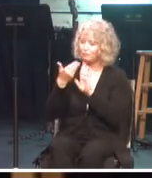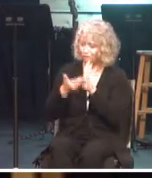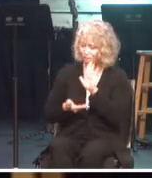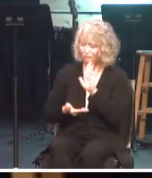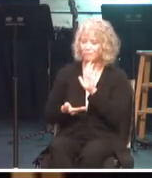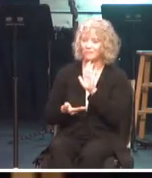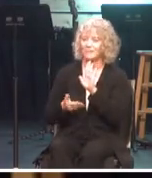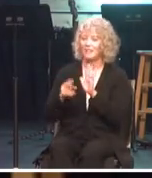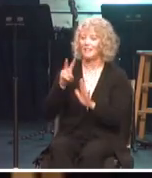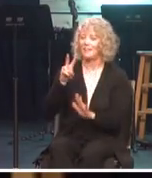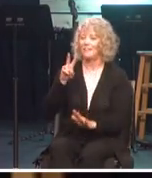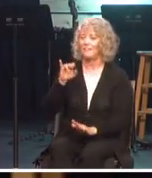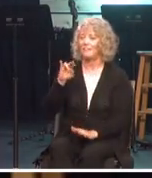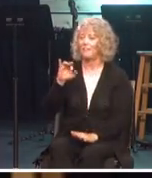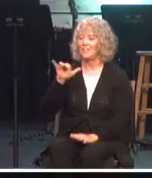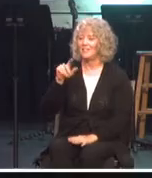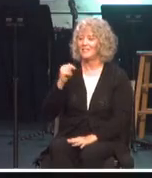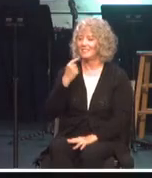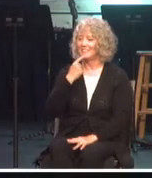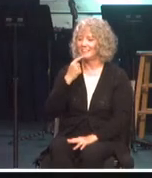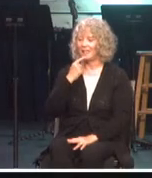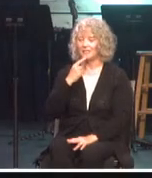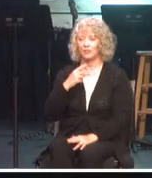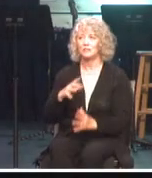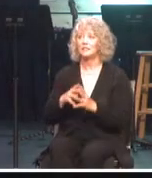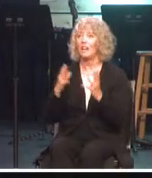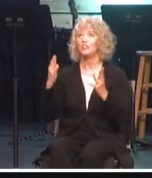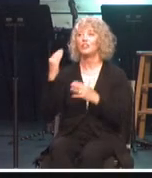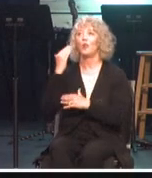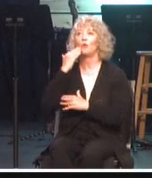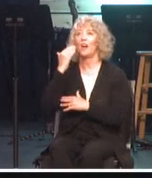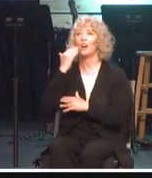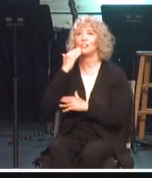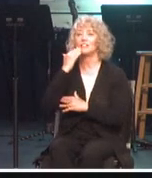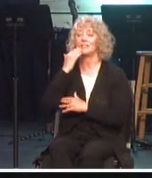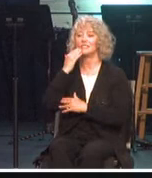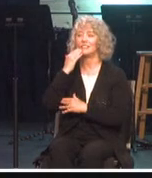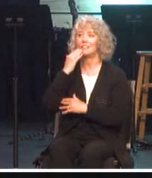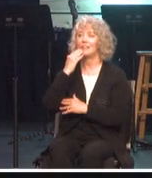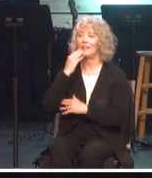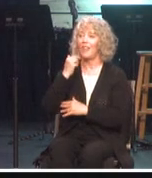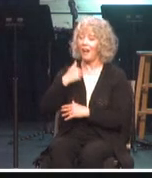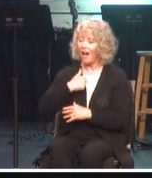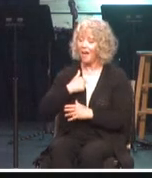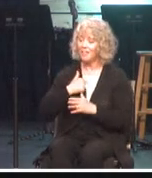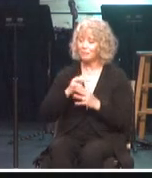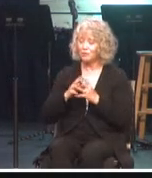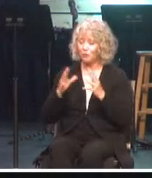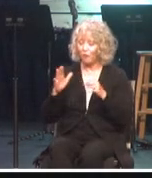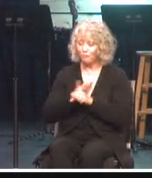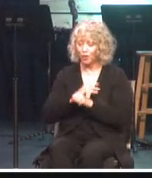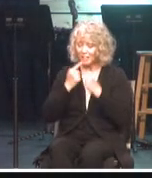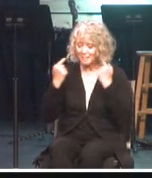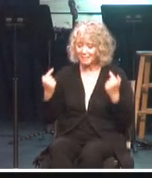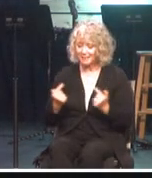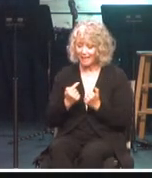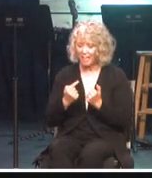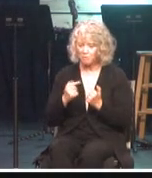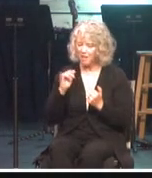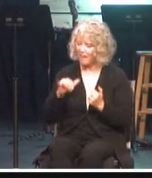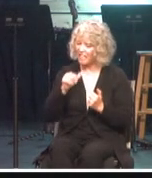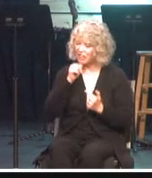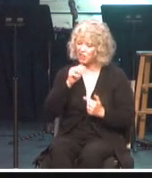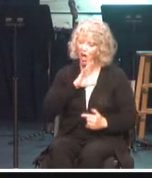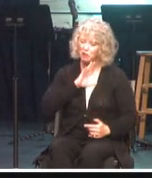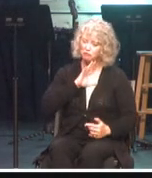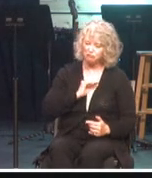Again, to quote Vincent, such an awareness of my sinfulness does not drag me